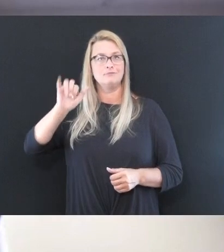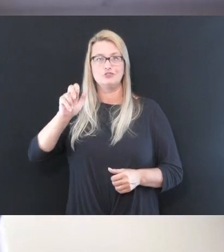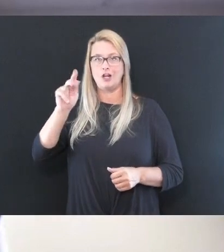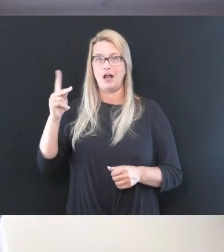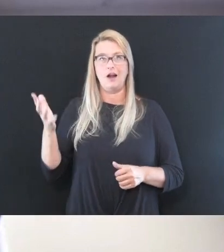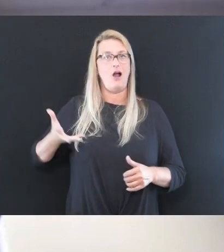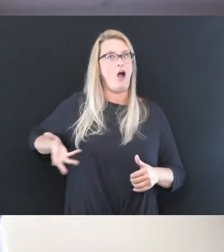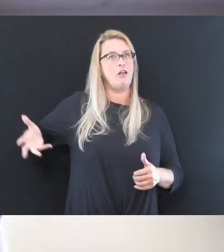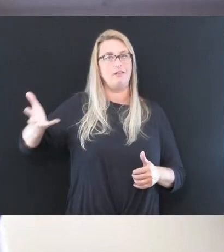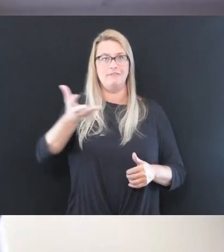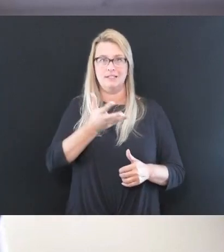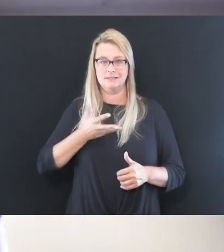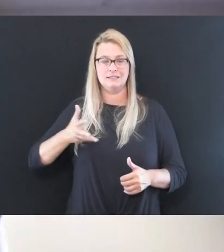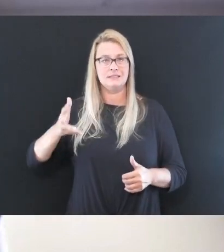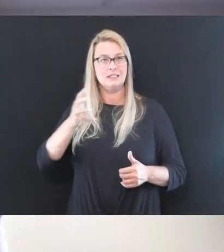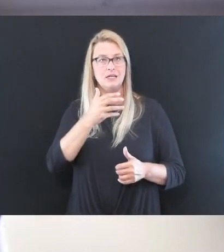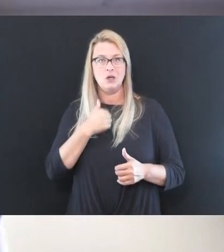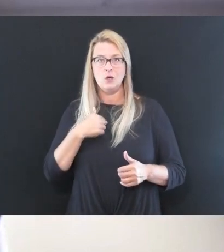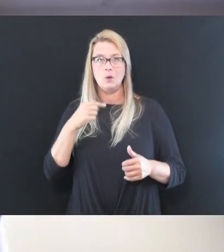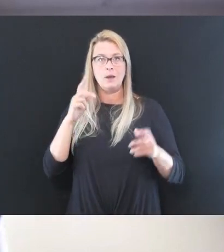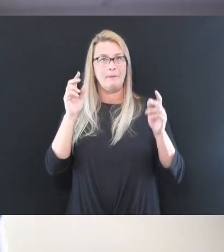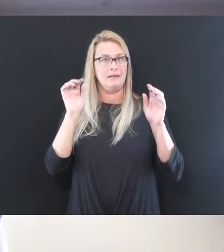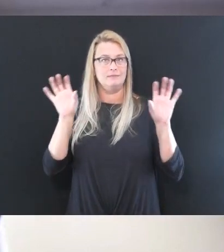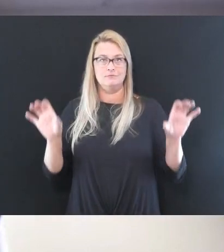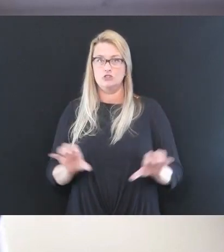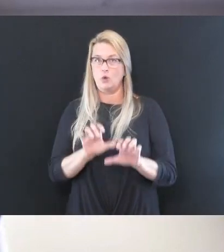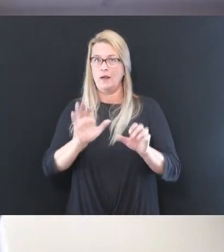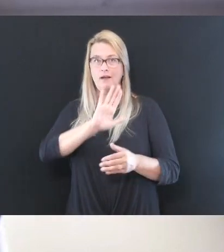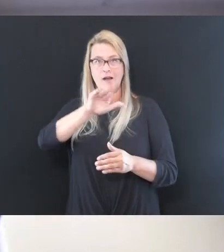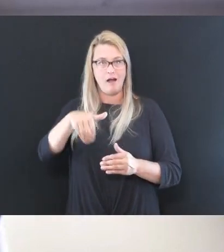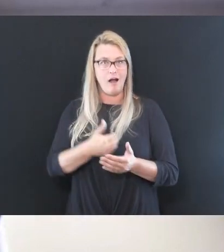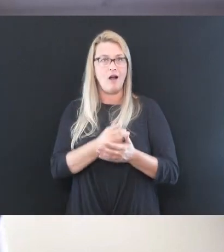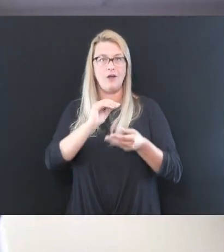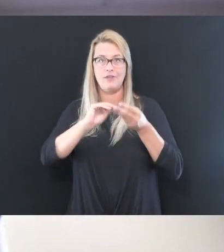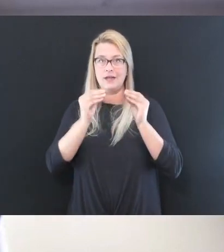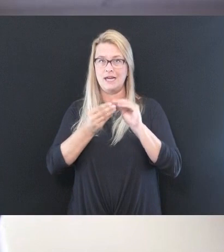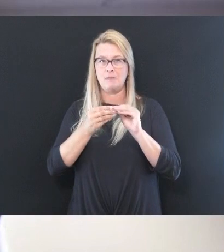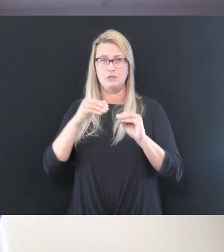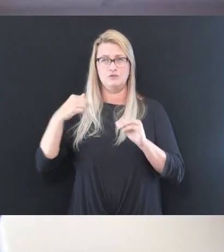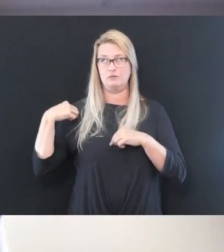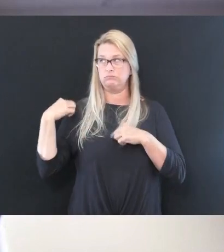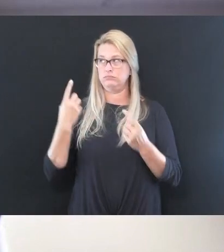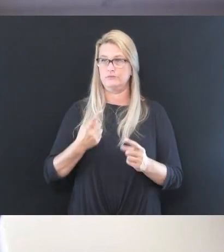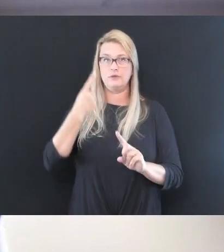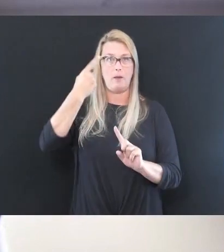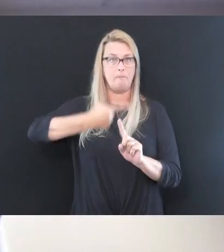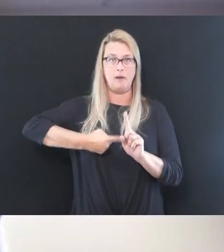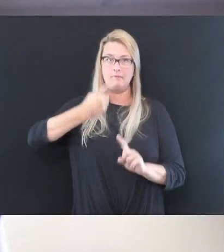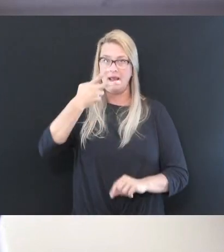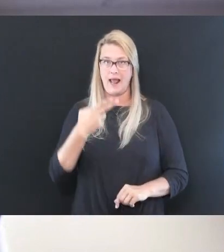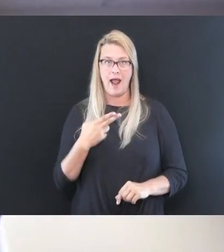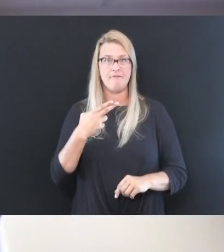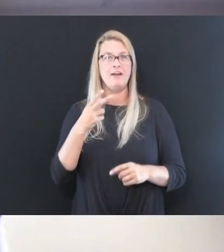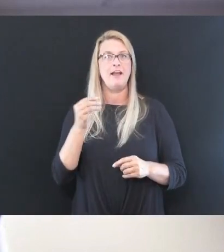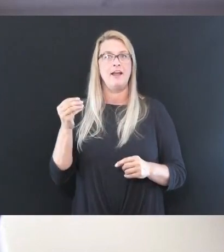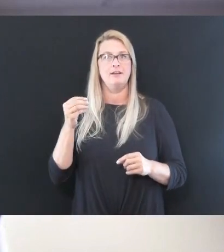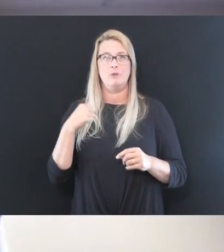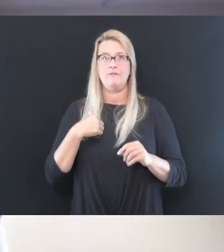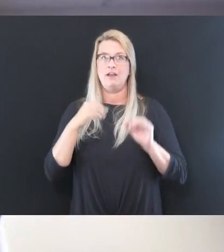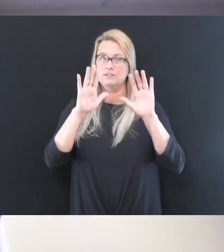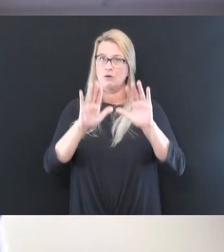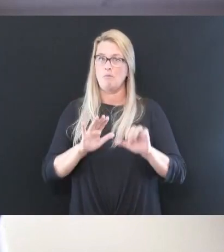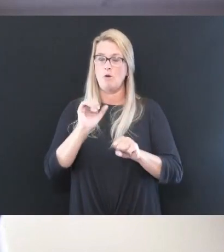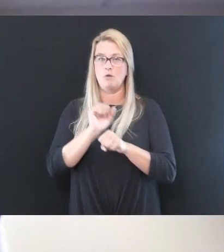us have worked these numbers over the past month and a half, and some great work by